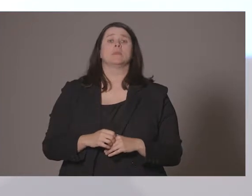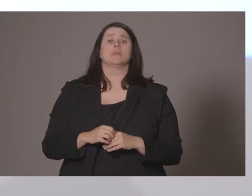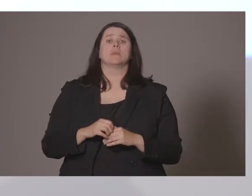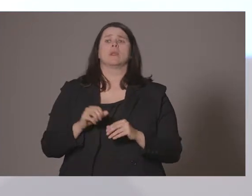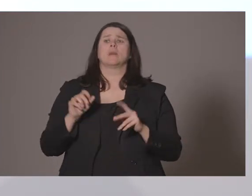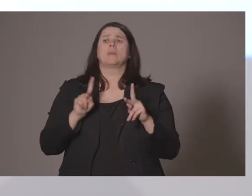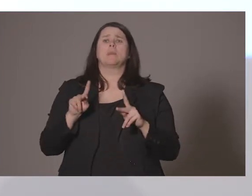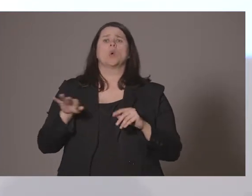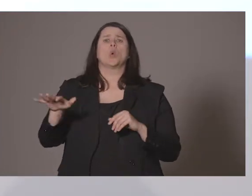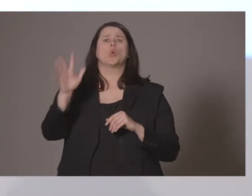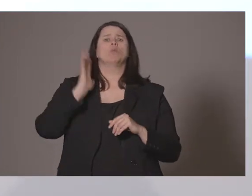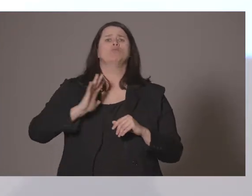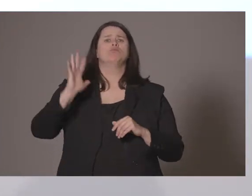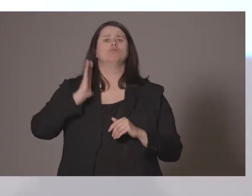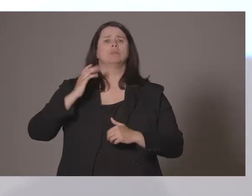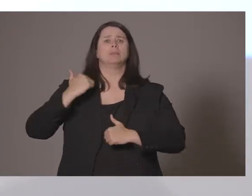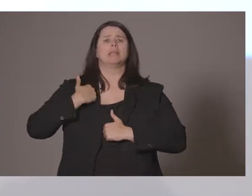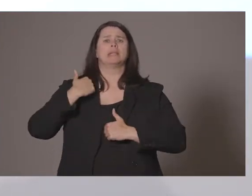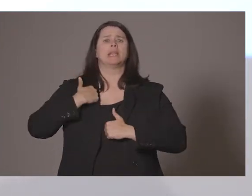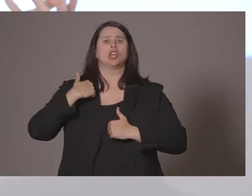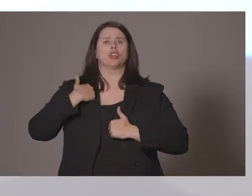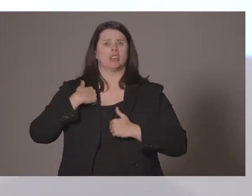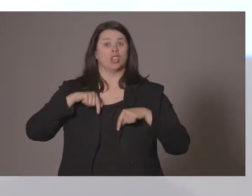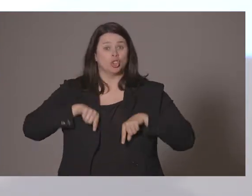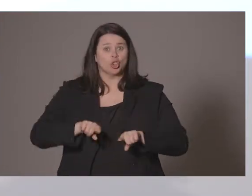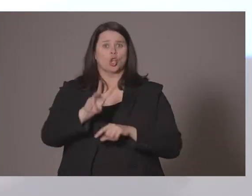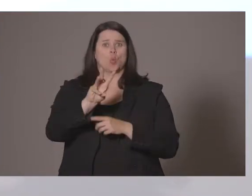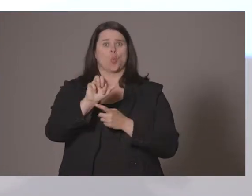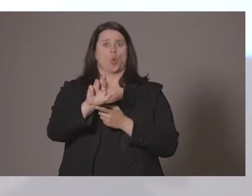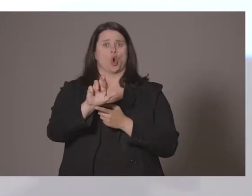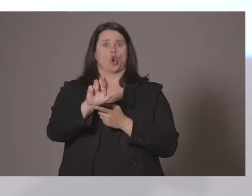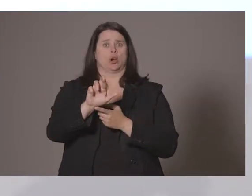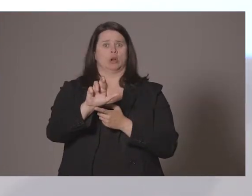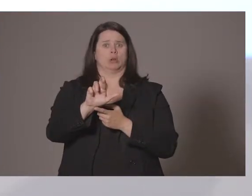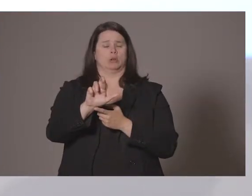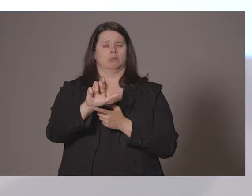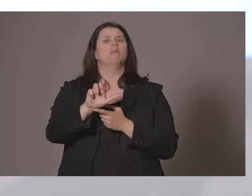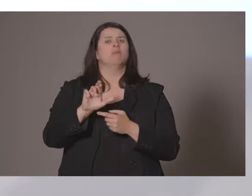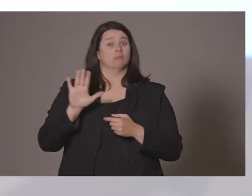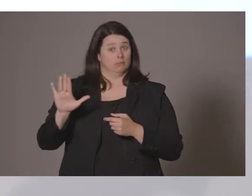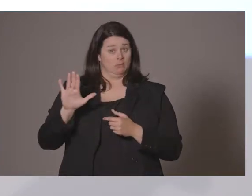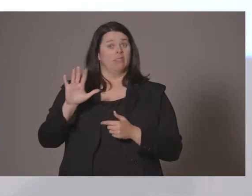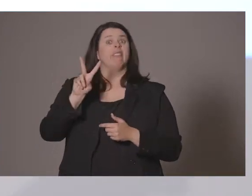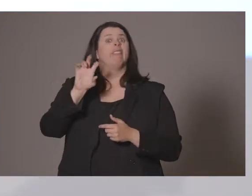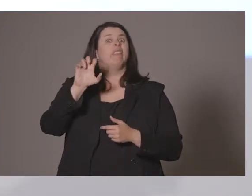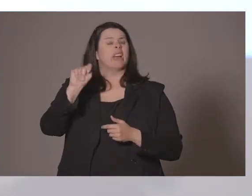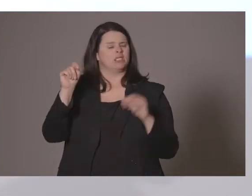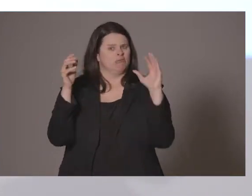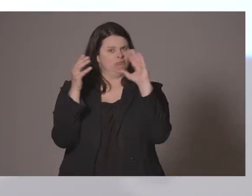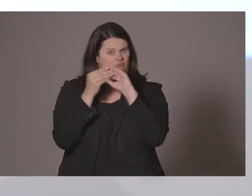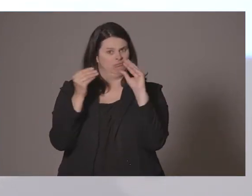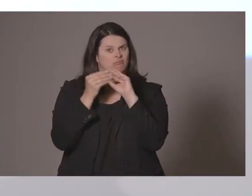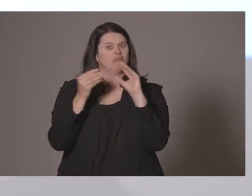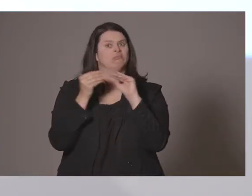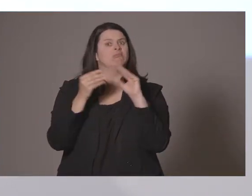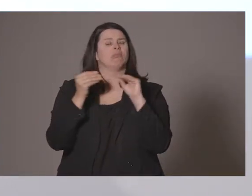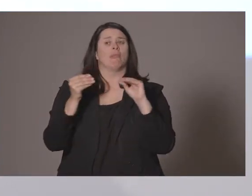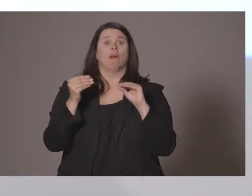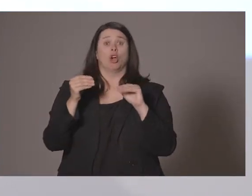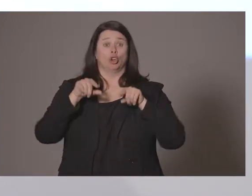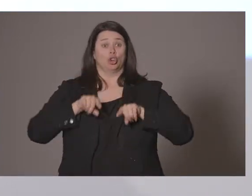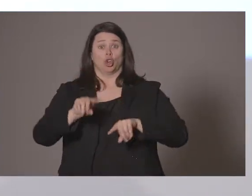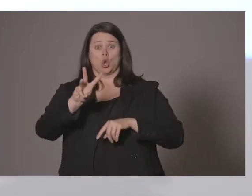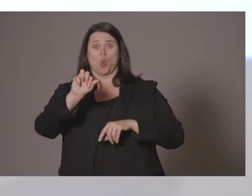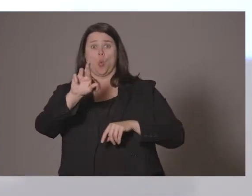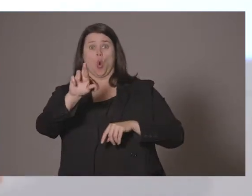or the acts that they do in war contexts that they would not do under other circumstances. They say,